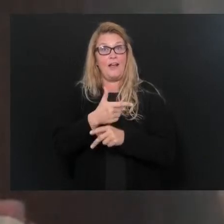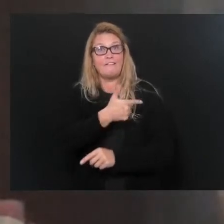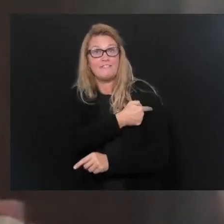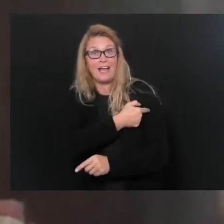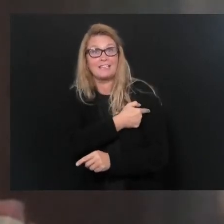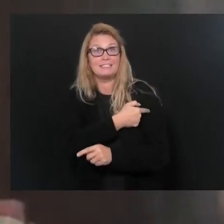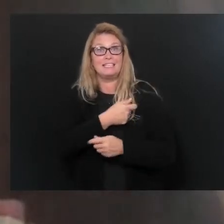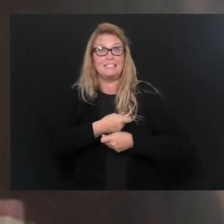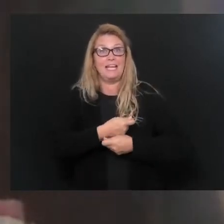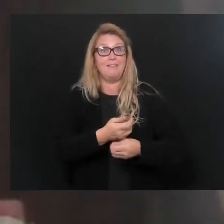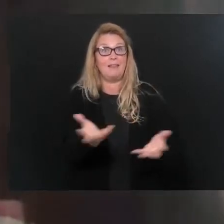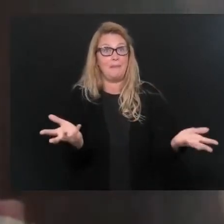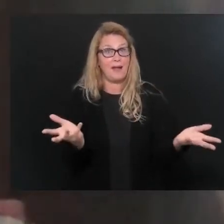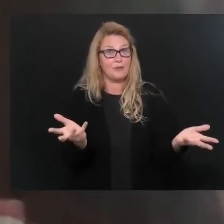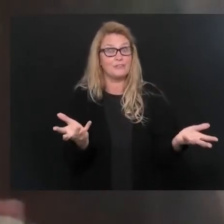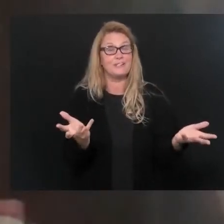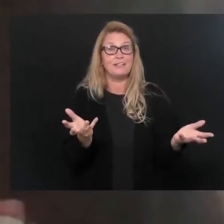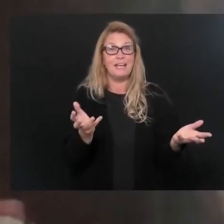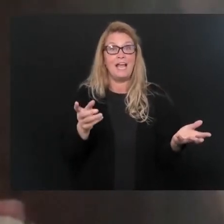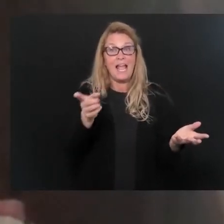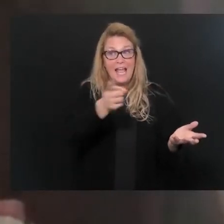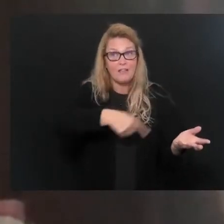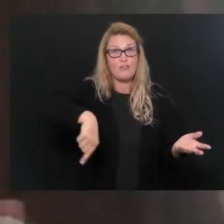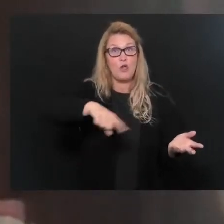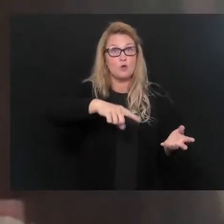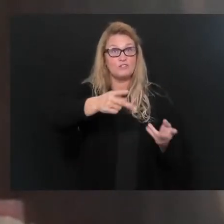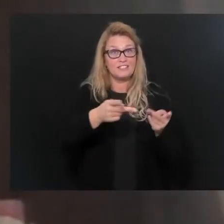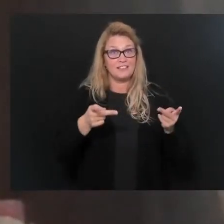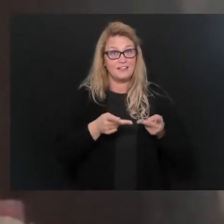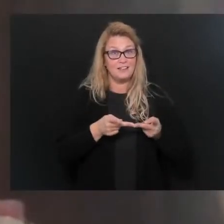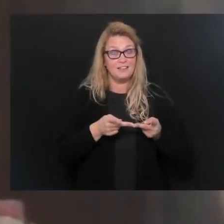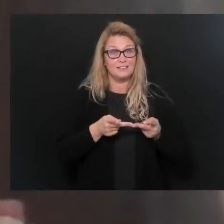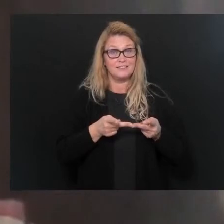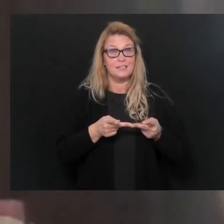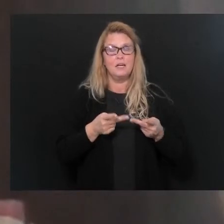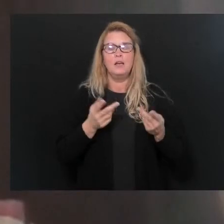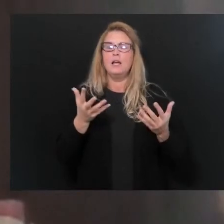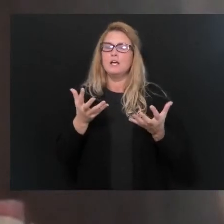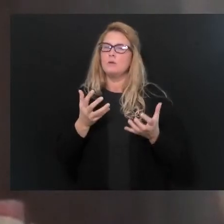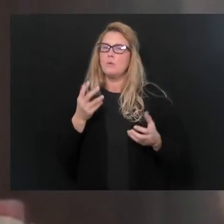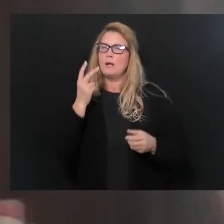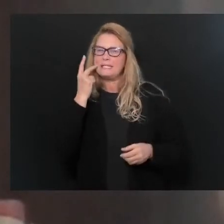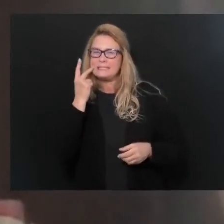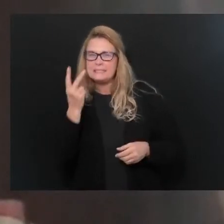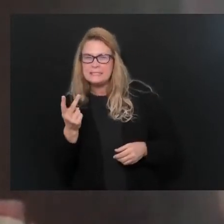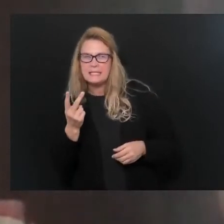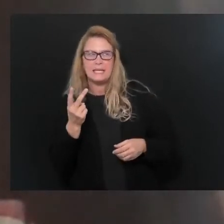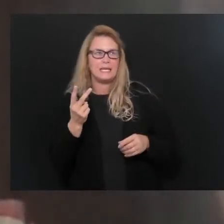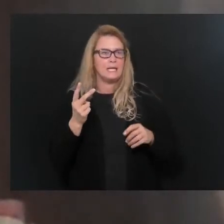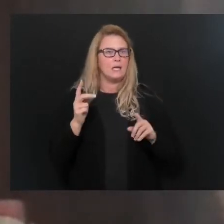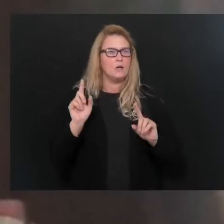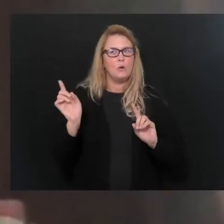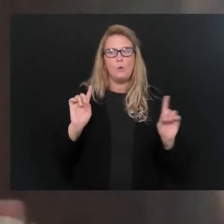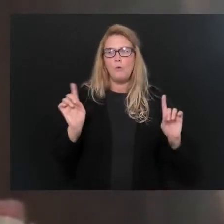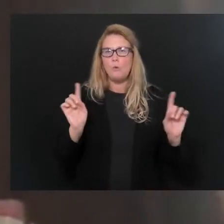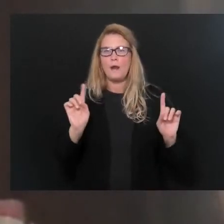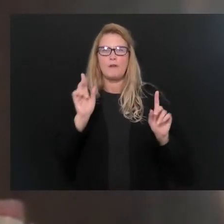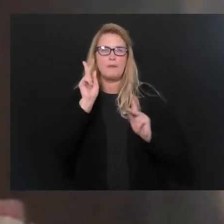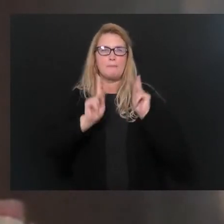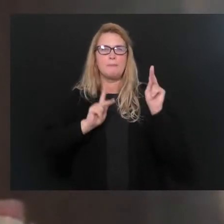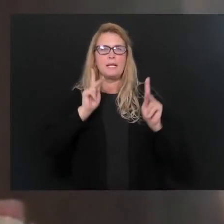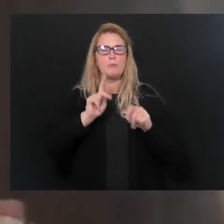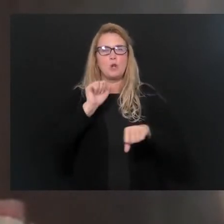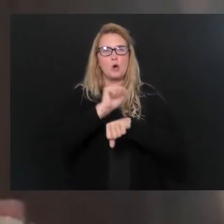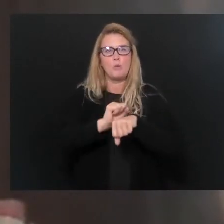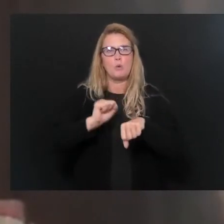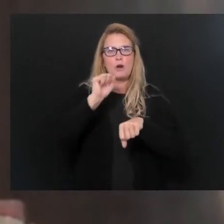those vaccines in those facilities, to now starting to look at people who are working in those industry sectors